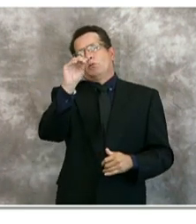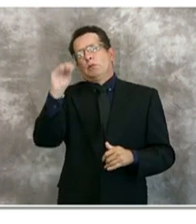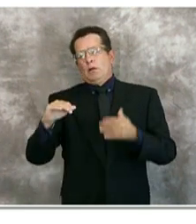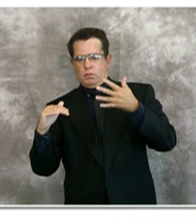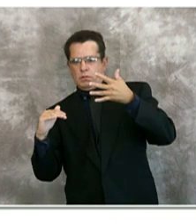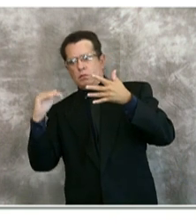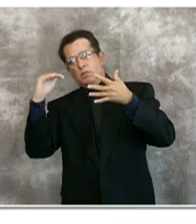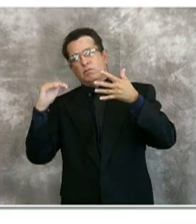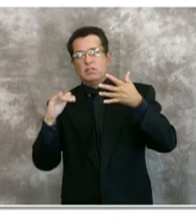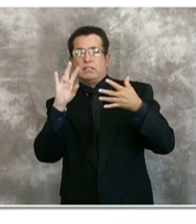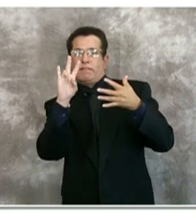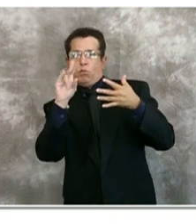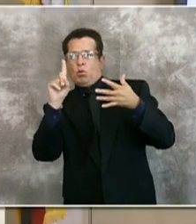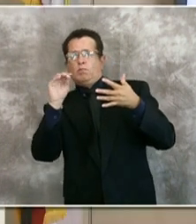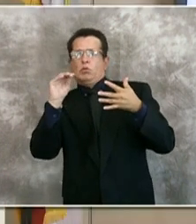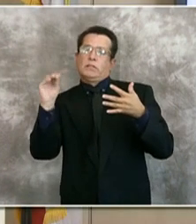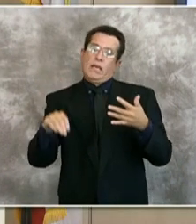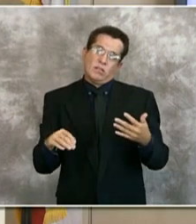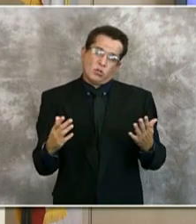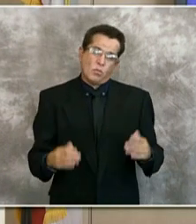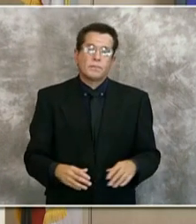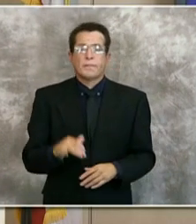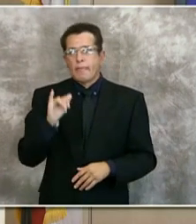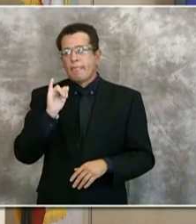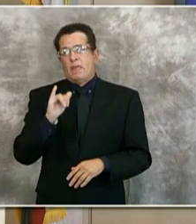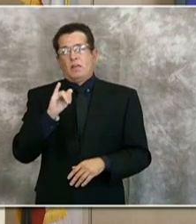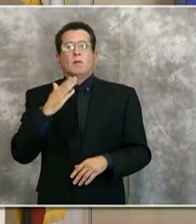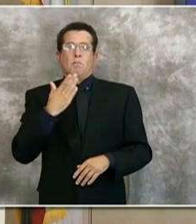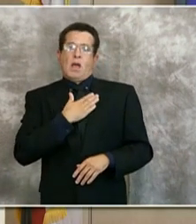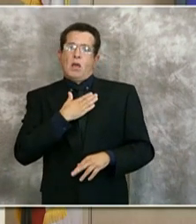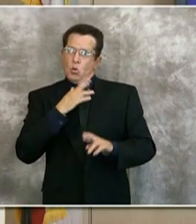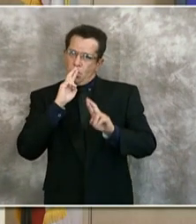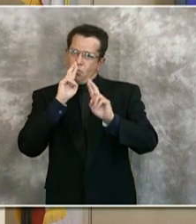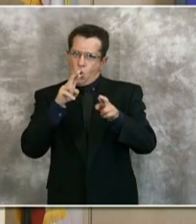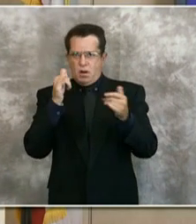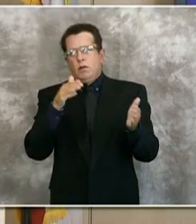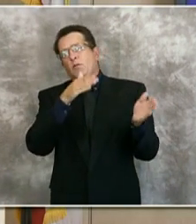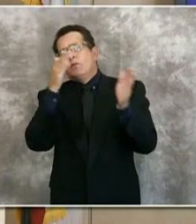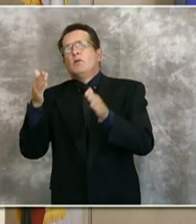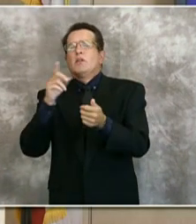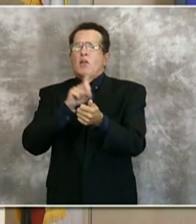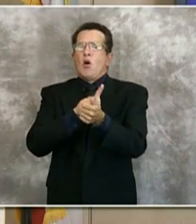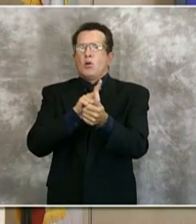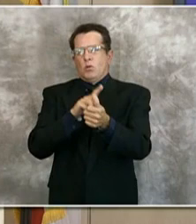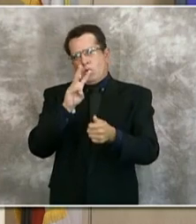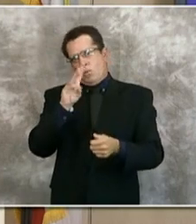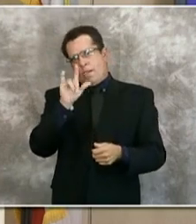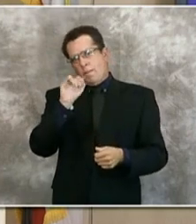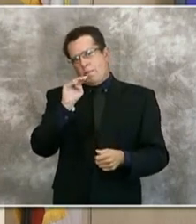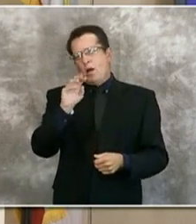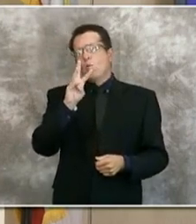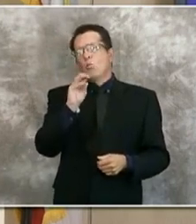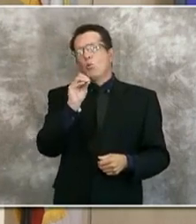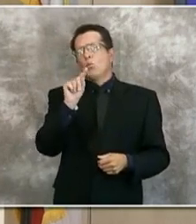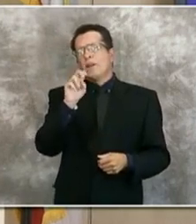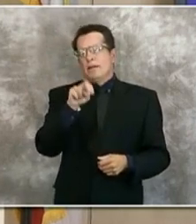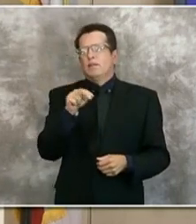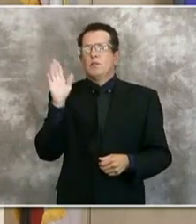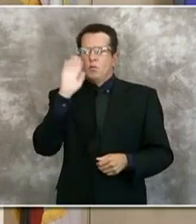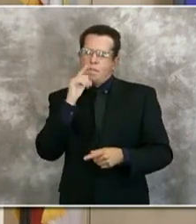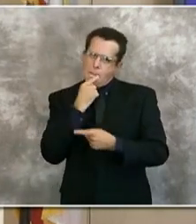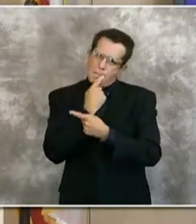we have been for a little bit of time. That concludes my section of the report. I'll now turn it over to Dr. Wooten for her Public Health Officer's update.